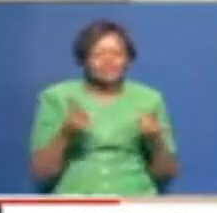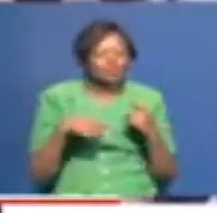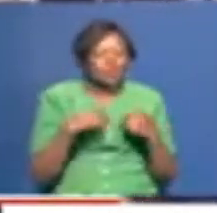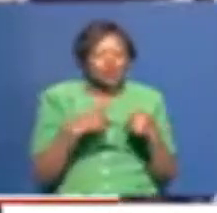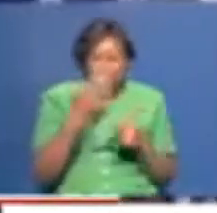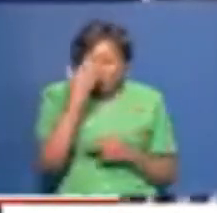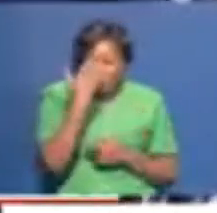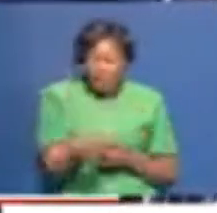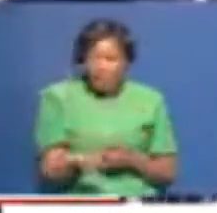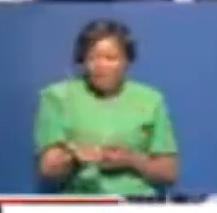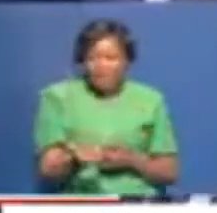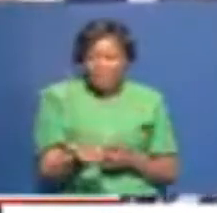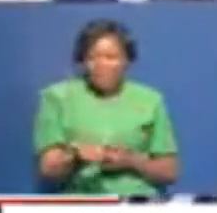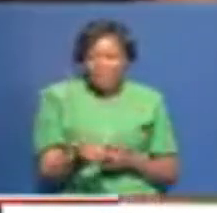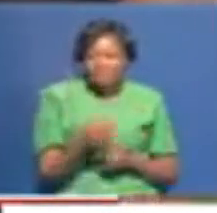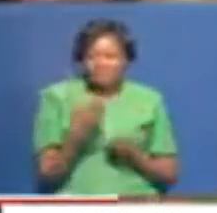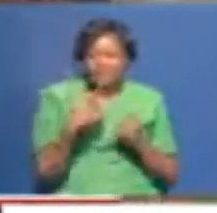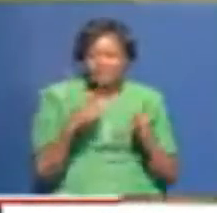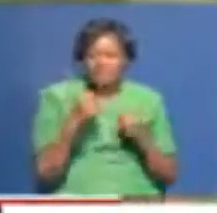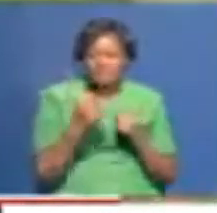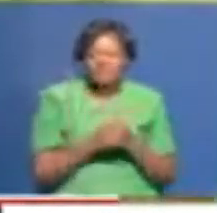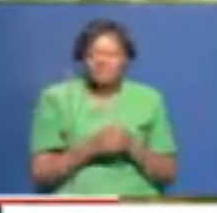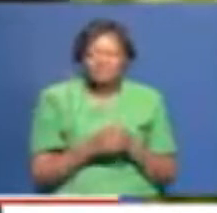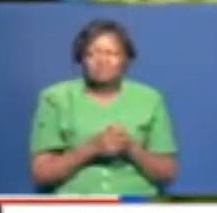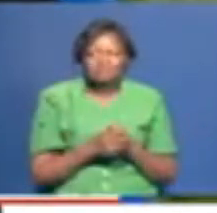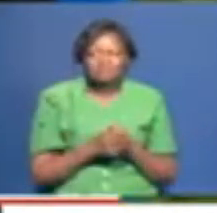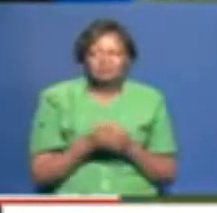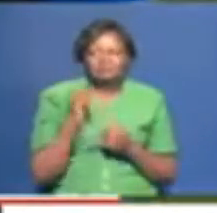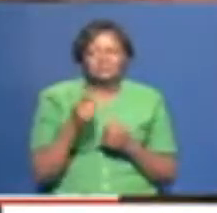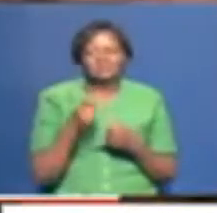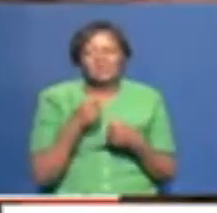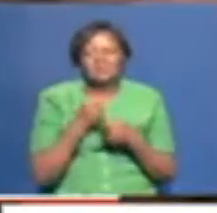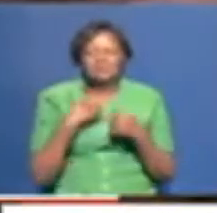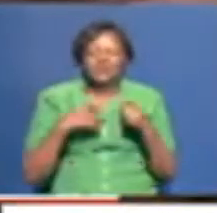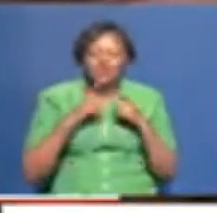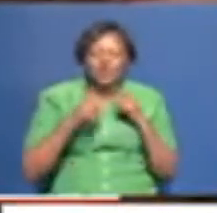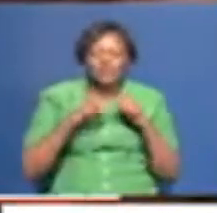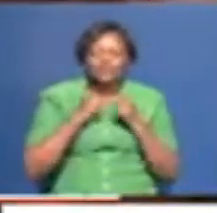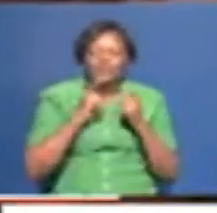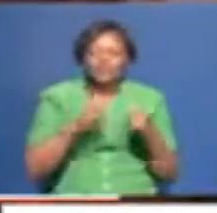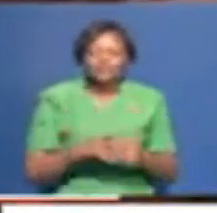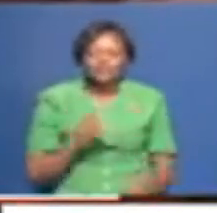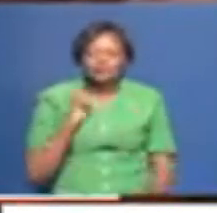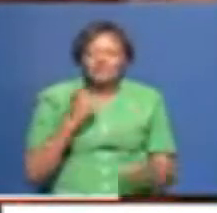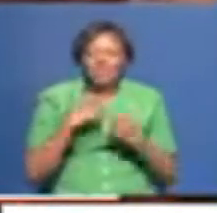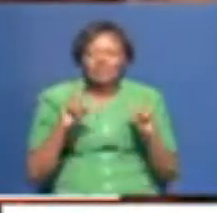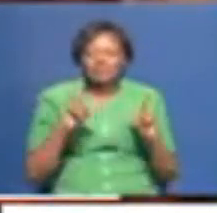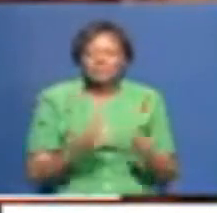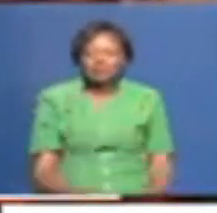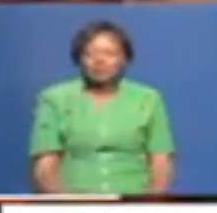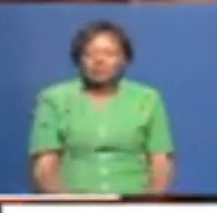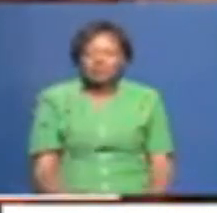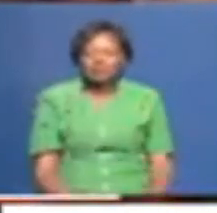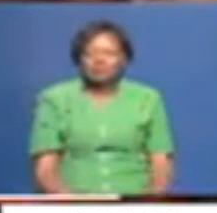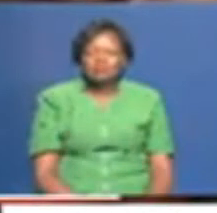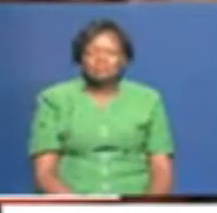because Shembeteng has rocked social media hard this week. Inaitwa Shembeteng. Nikitu imekumbu tuja na ubomba